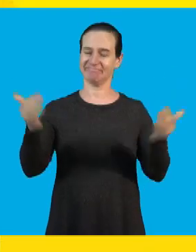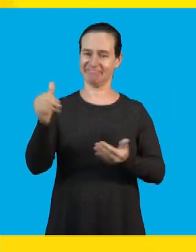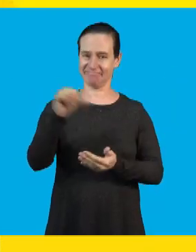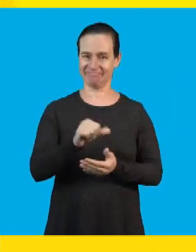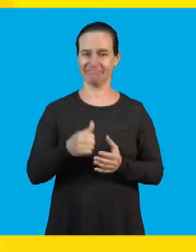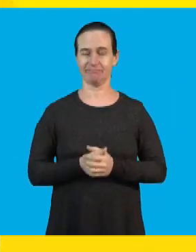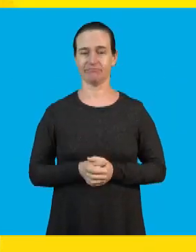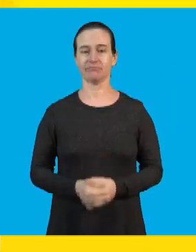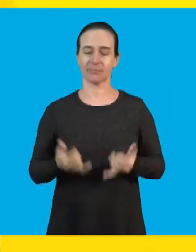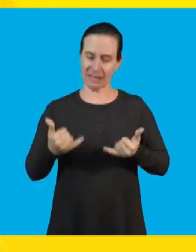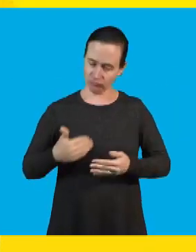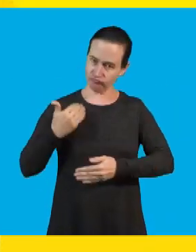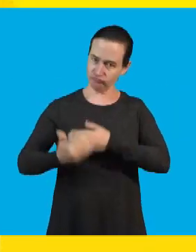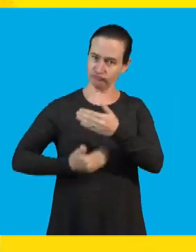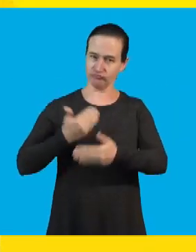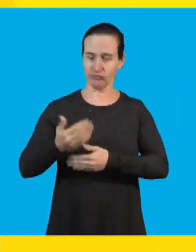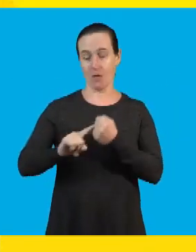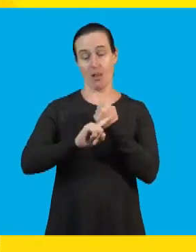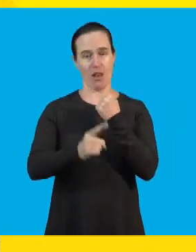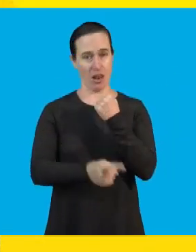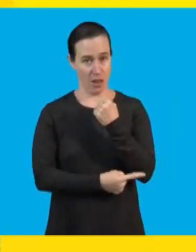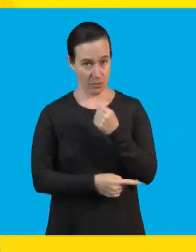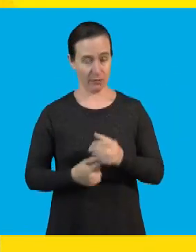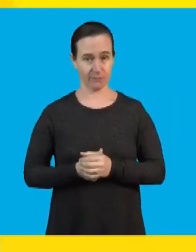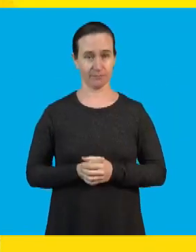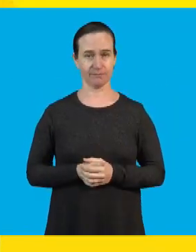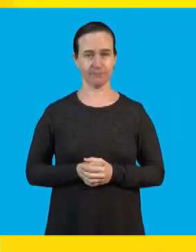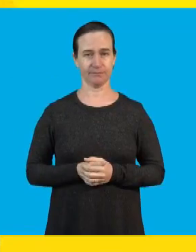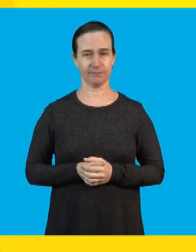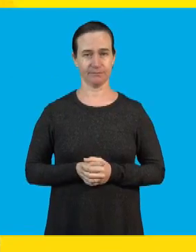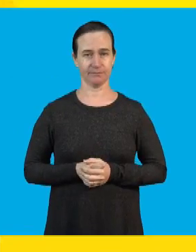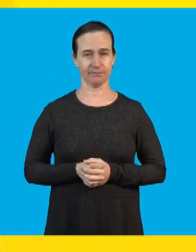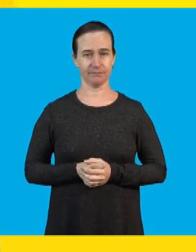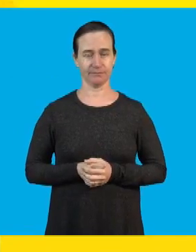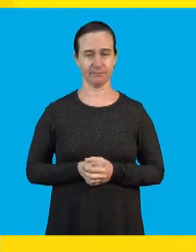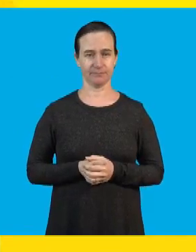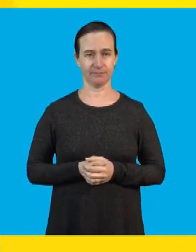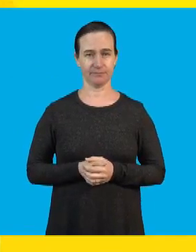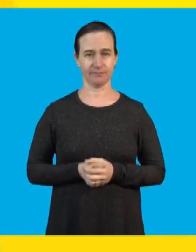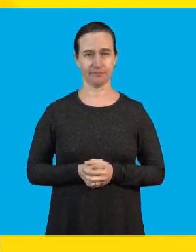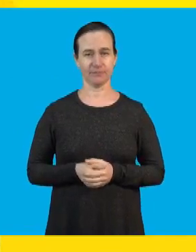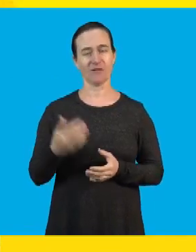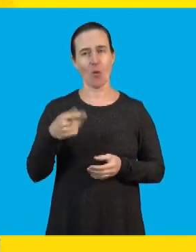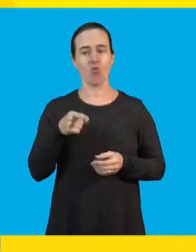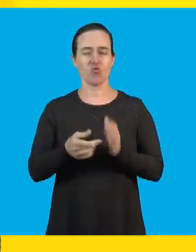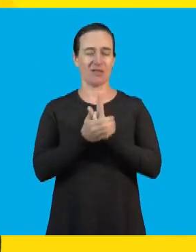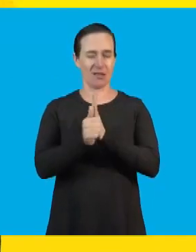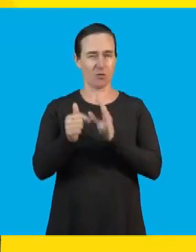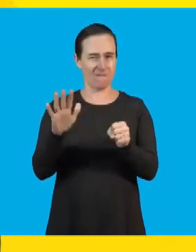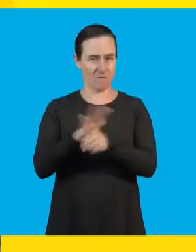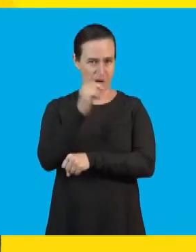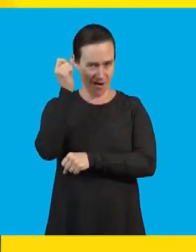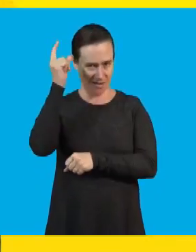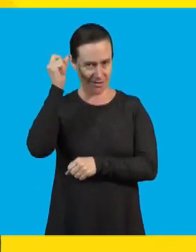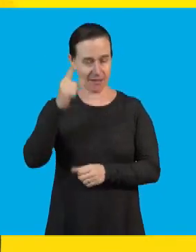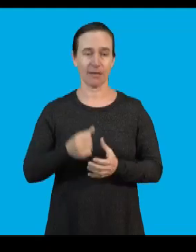Welcome back, learners. We will now continue with the last segment of gaining our comprehension strategies or comprehension skills. Now